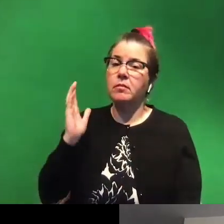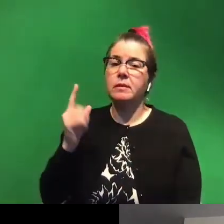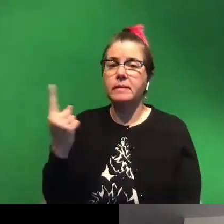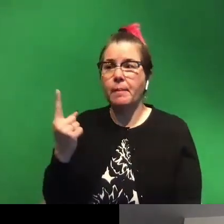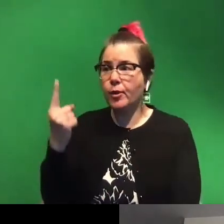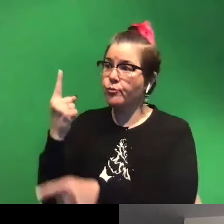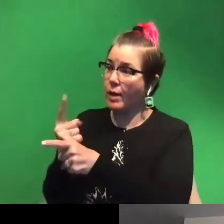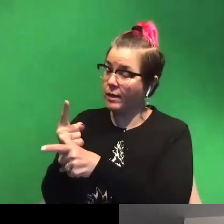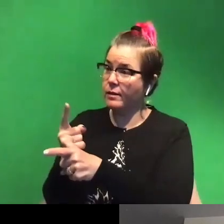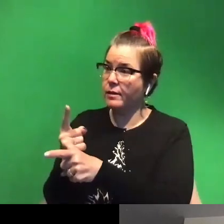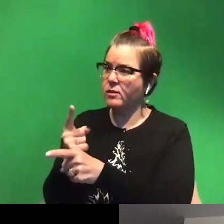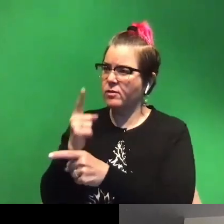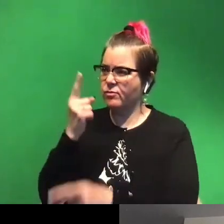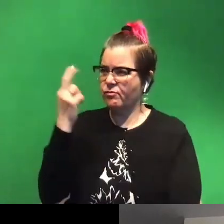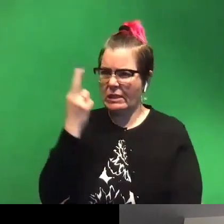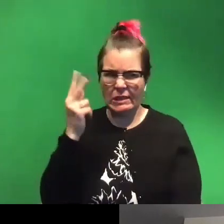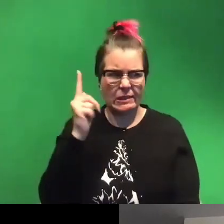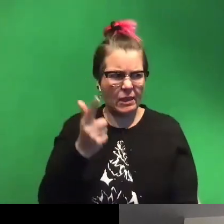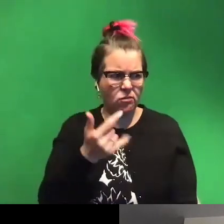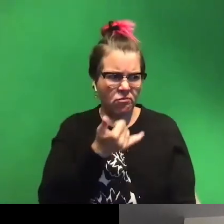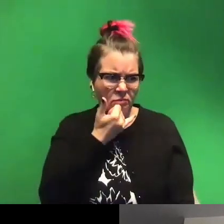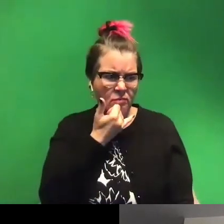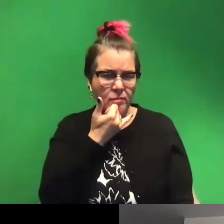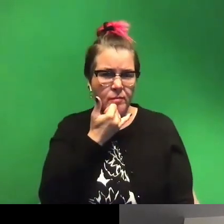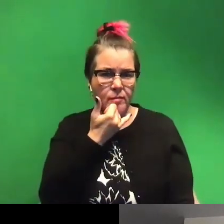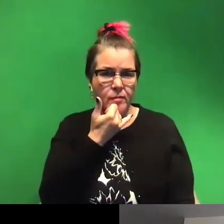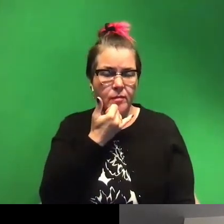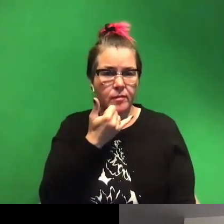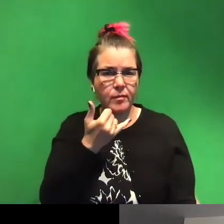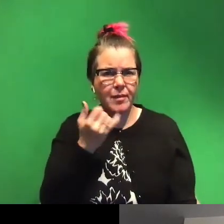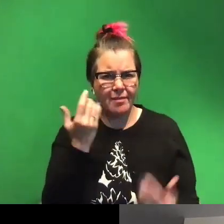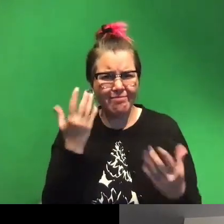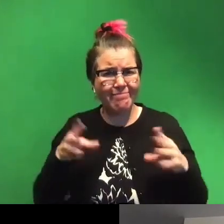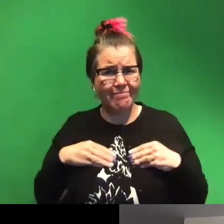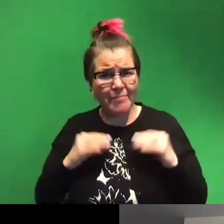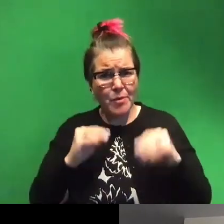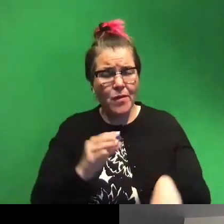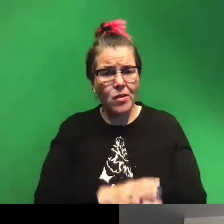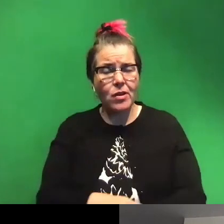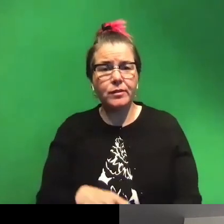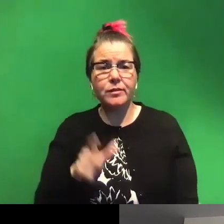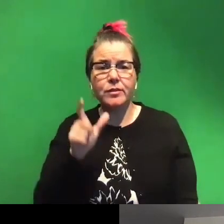right, but then you realize that it's not, you can move on, and you don't have to